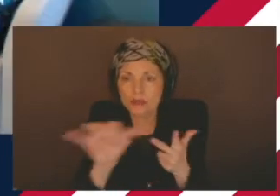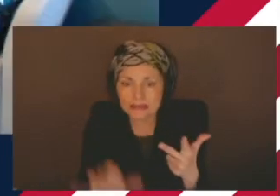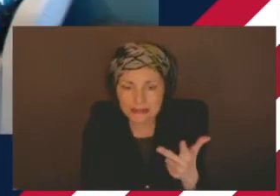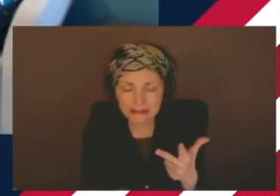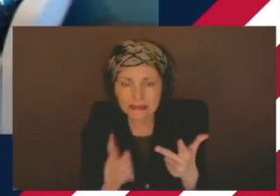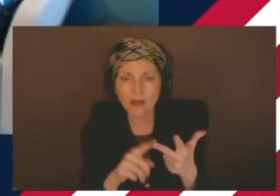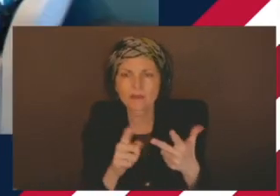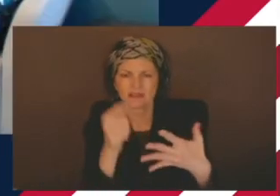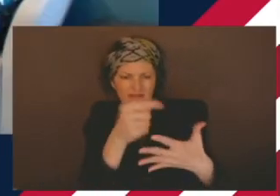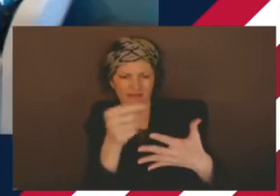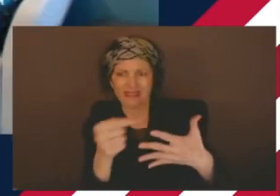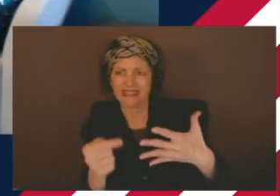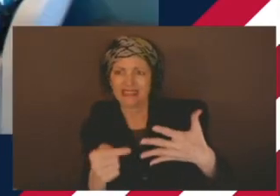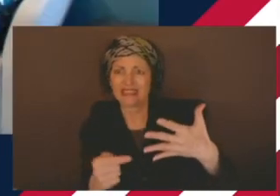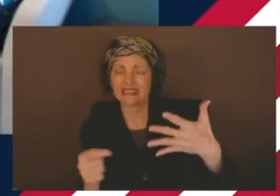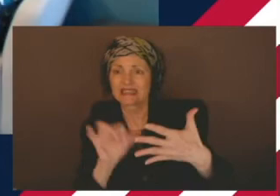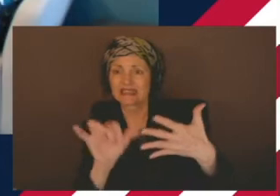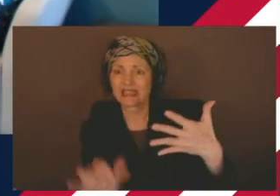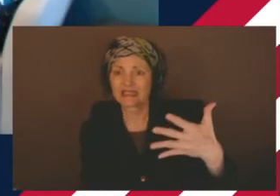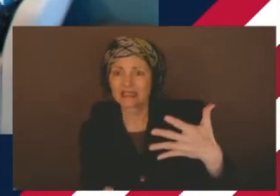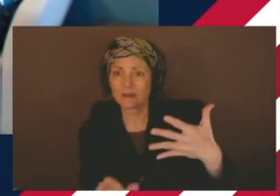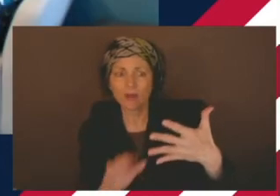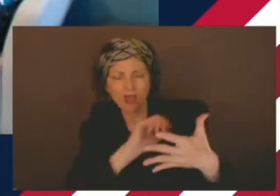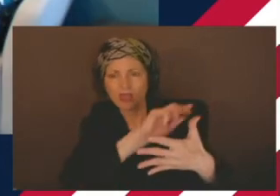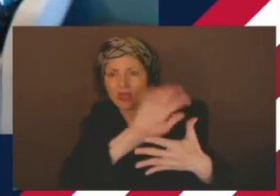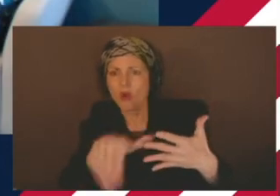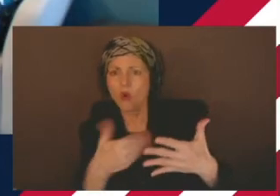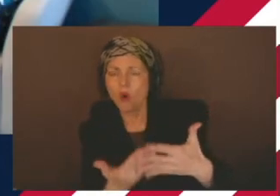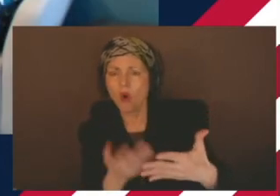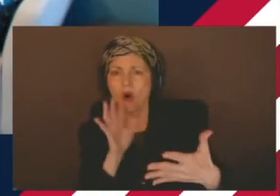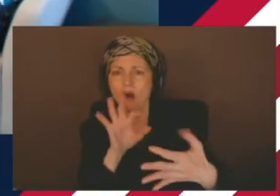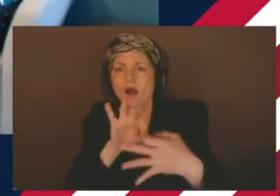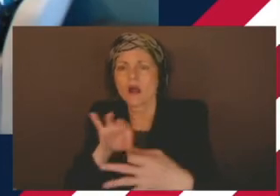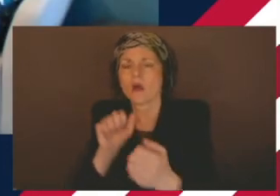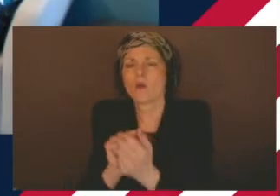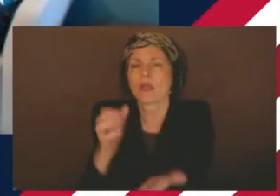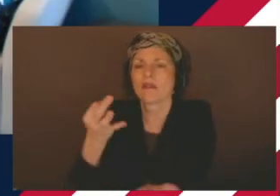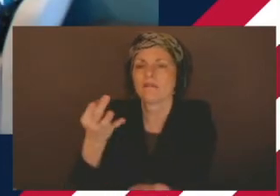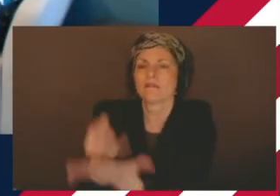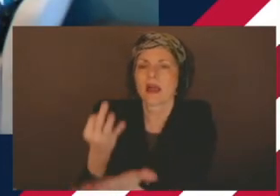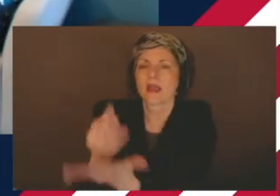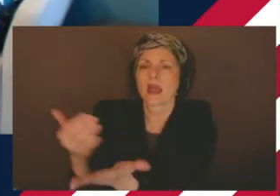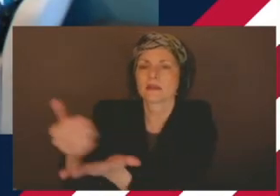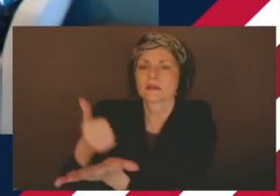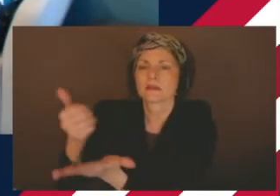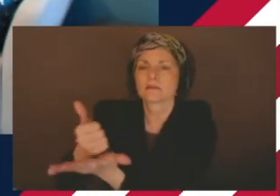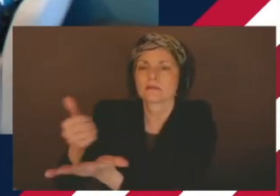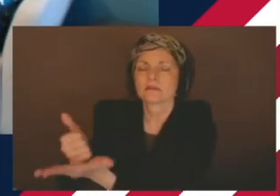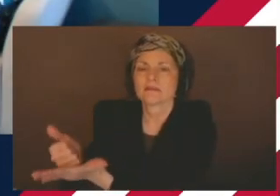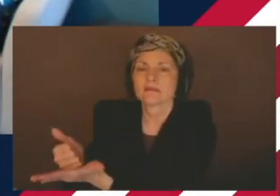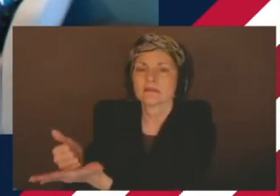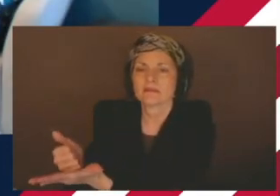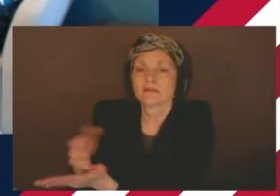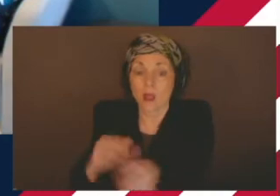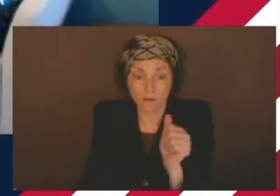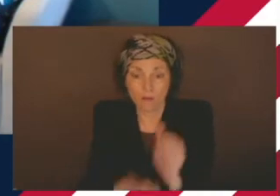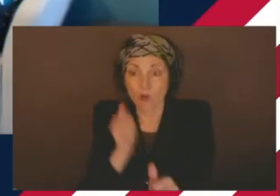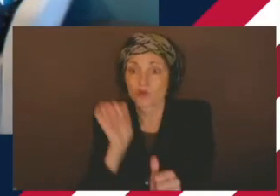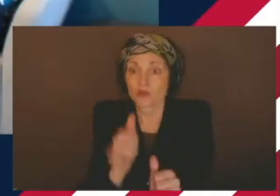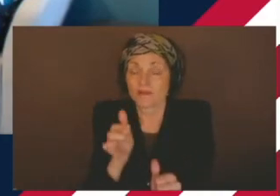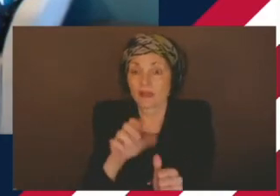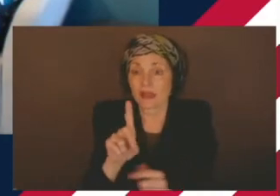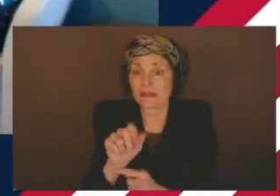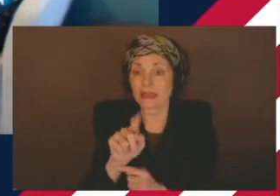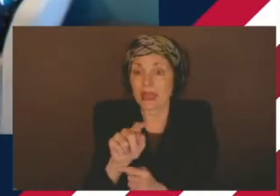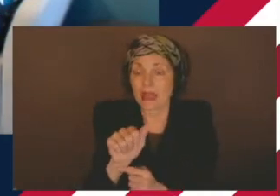are built using data from the financial sector. Most of the data is culled from